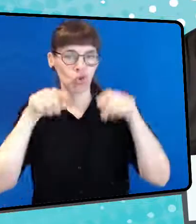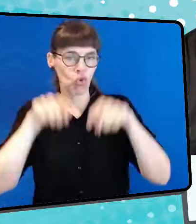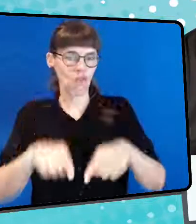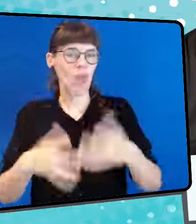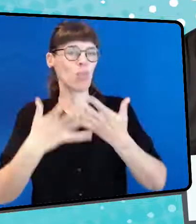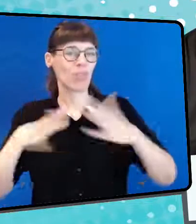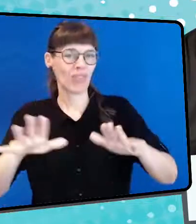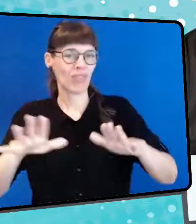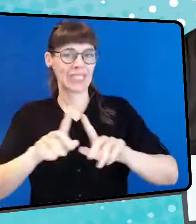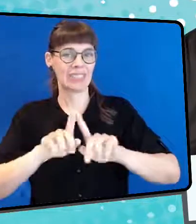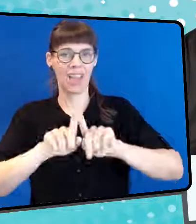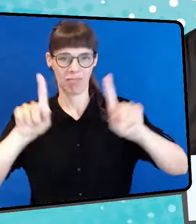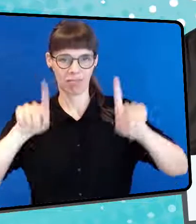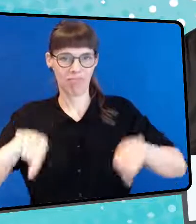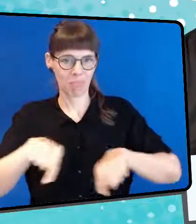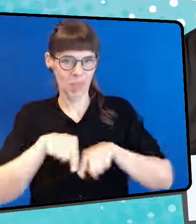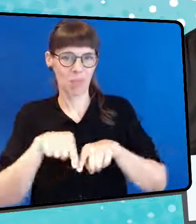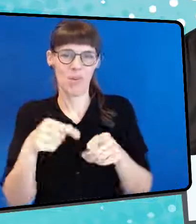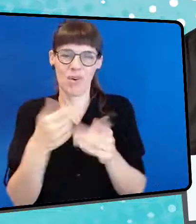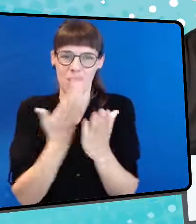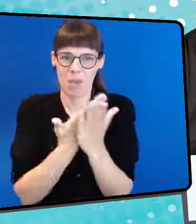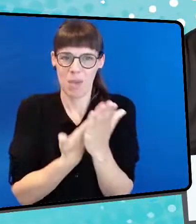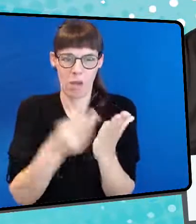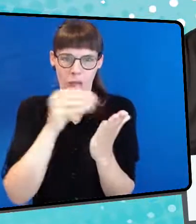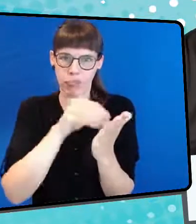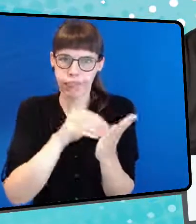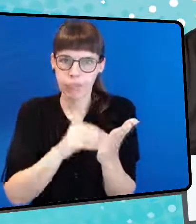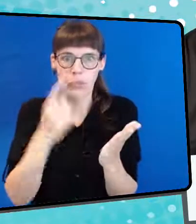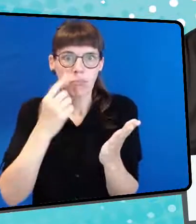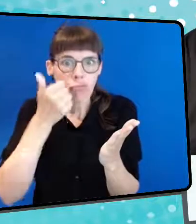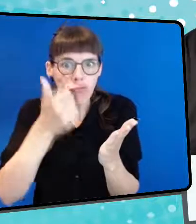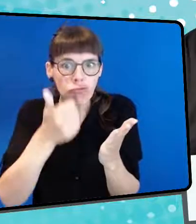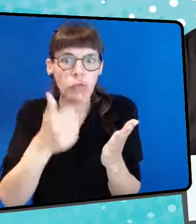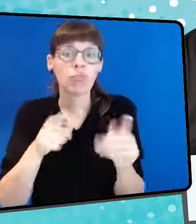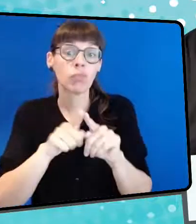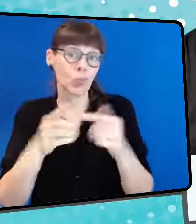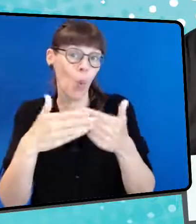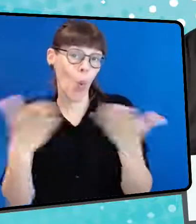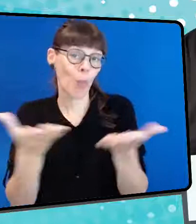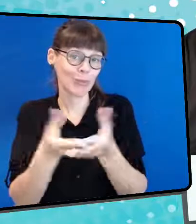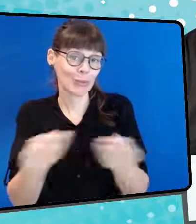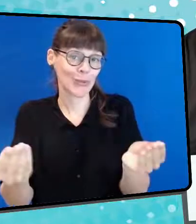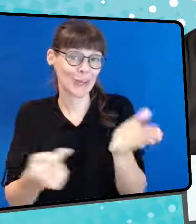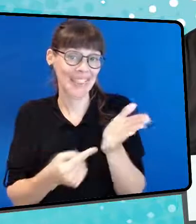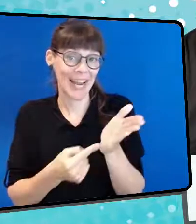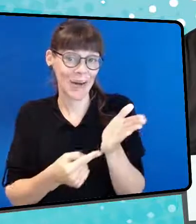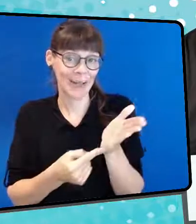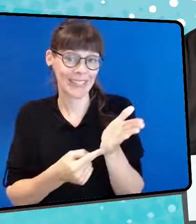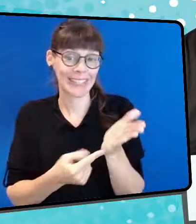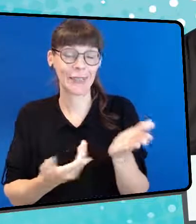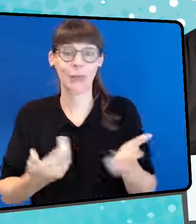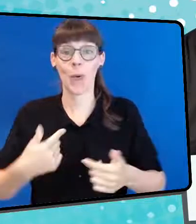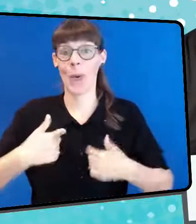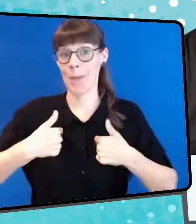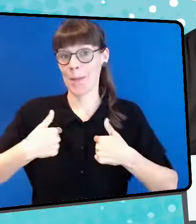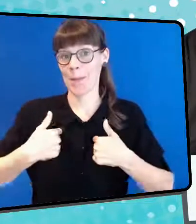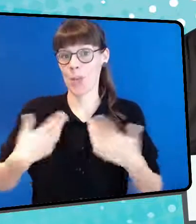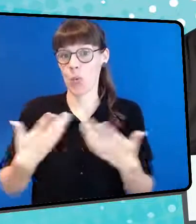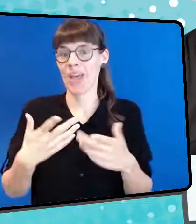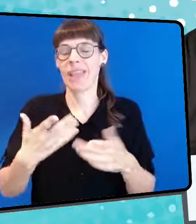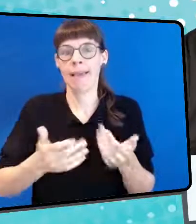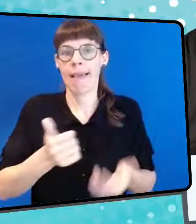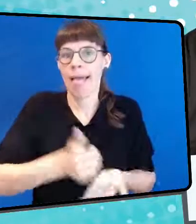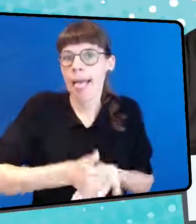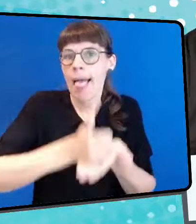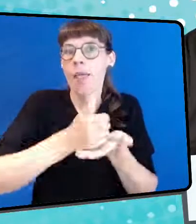showing the efficacy of this, and then open source the technology. So what I'm doing now really is helping other organizations use